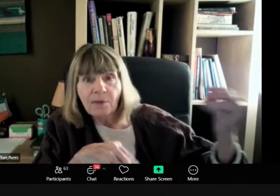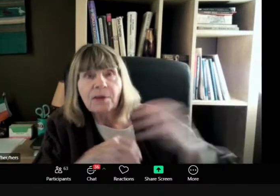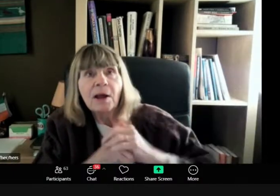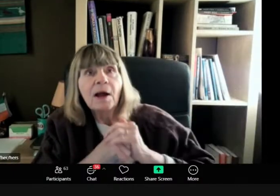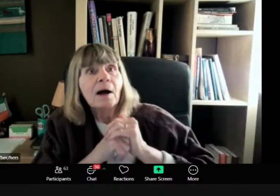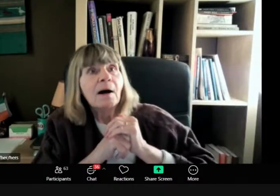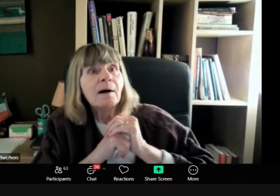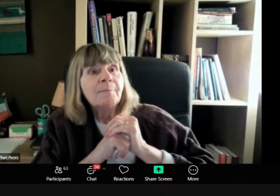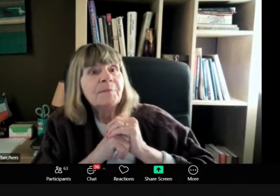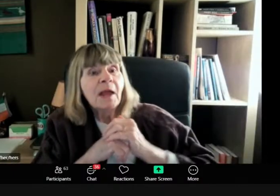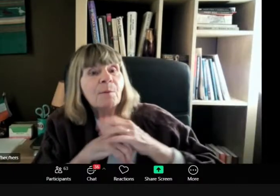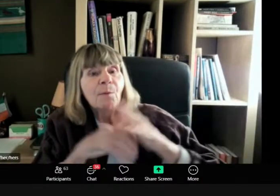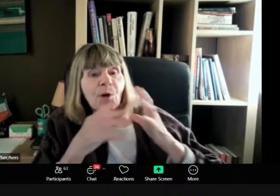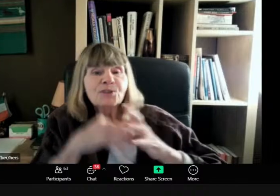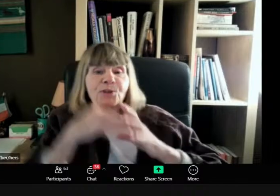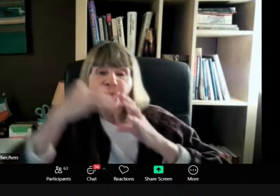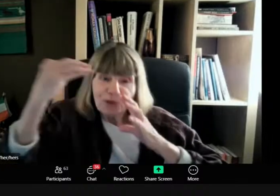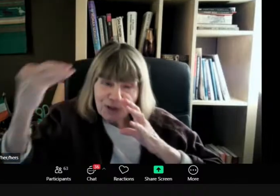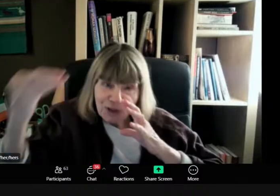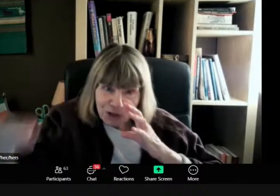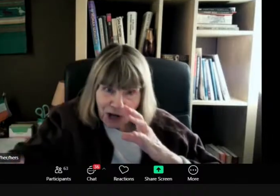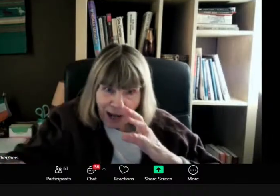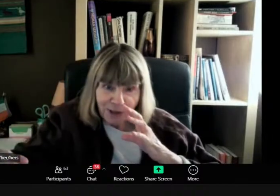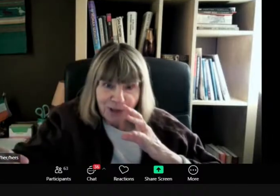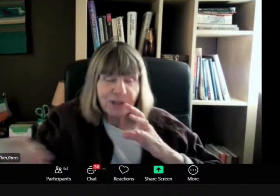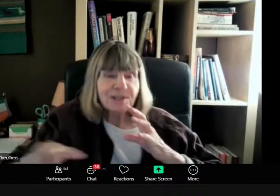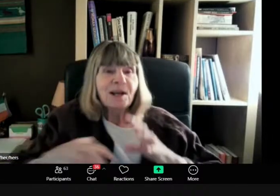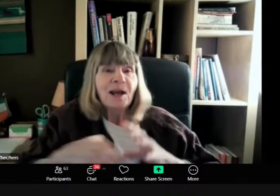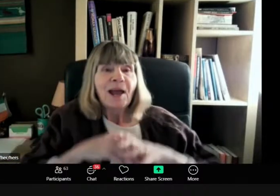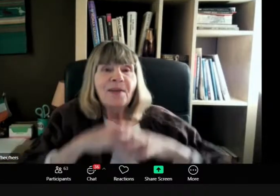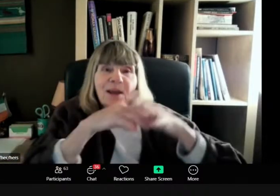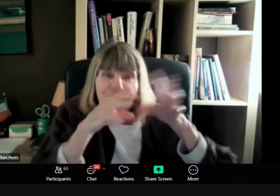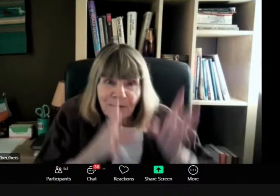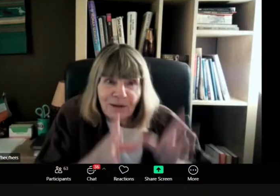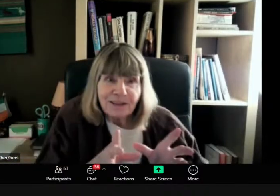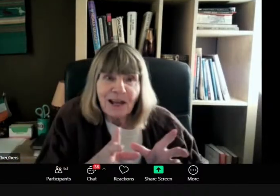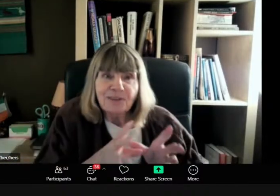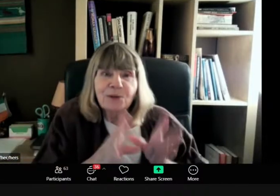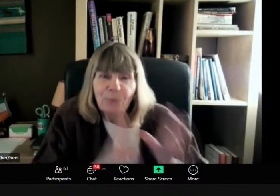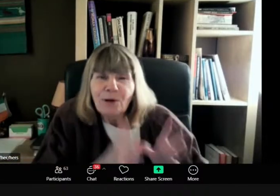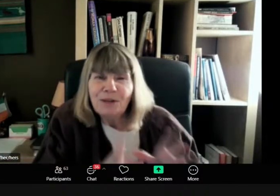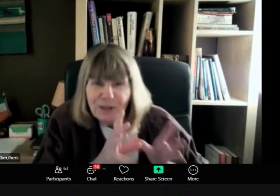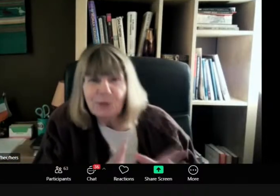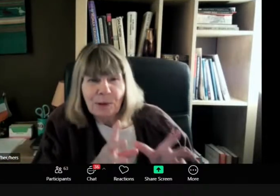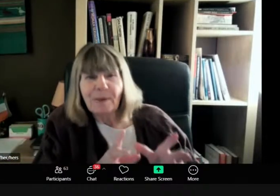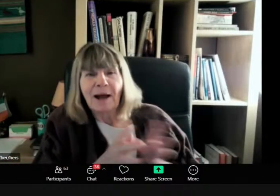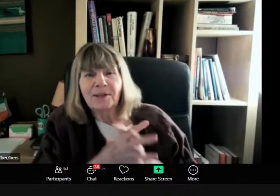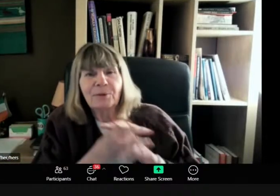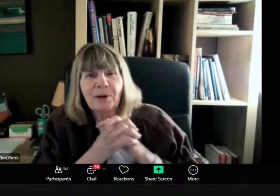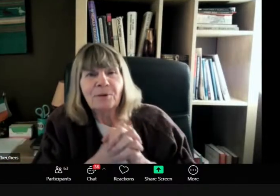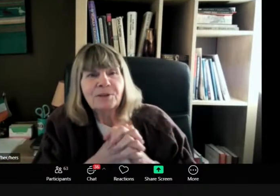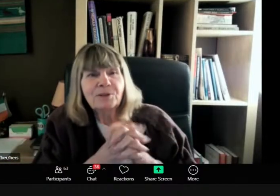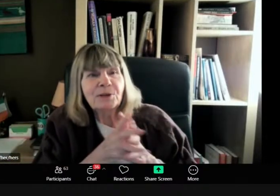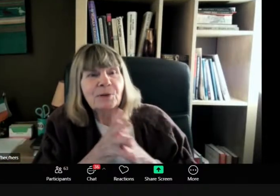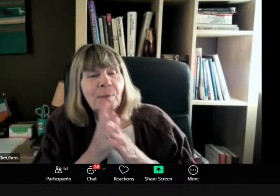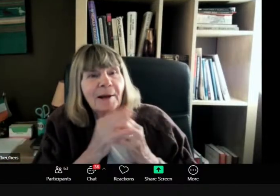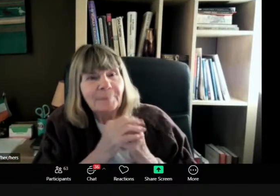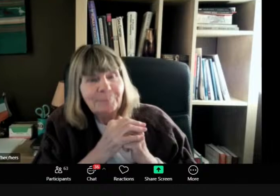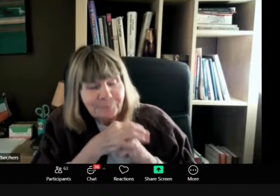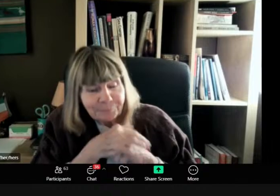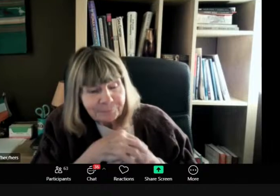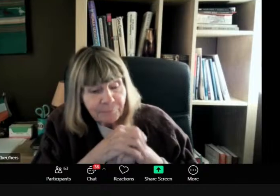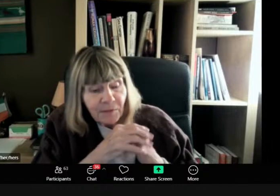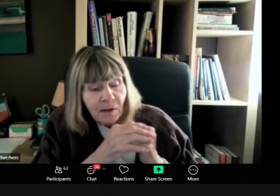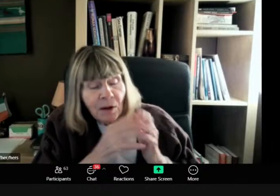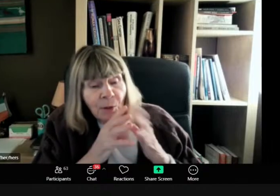physical health. We also know there's these challenges, and then we get down to what do we do about it? What do we do